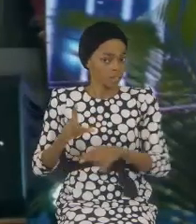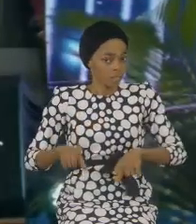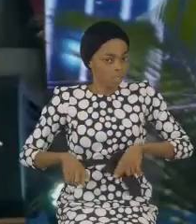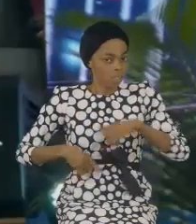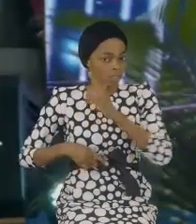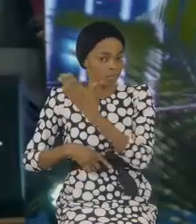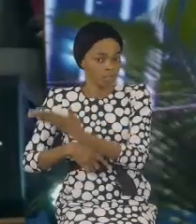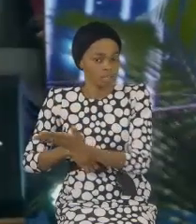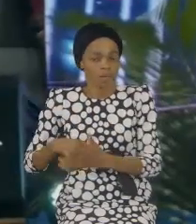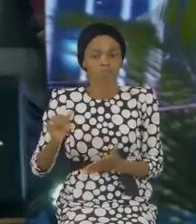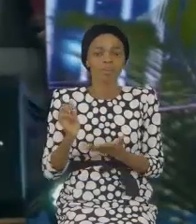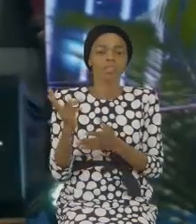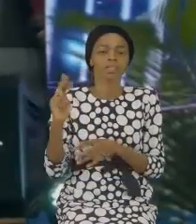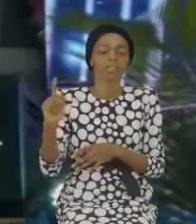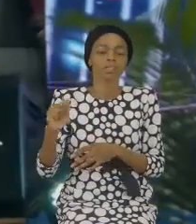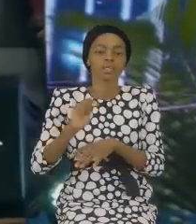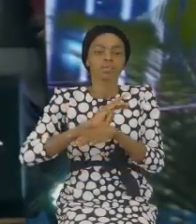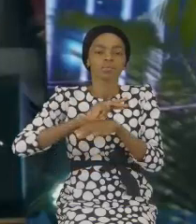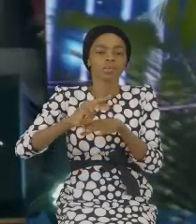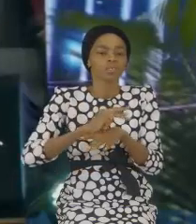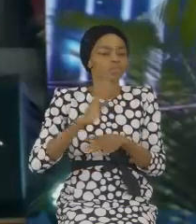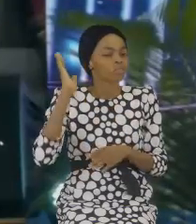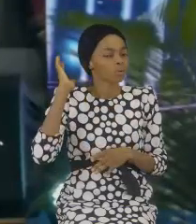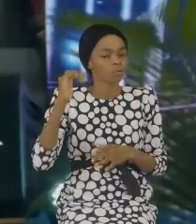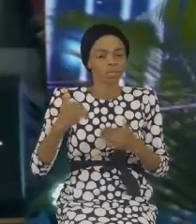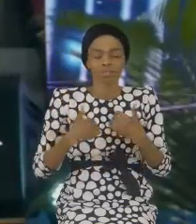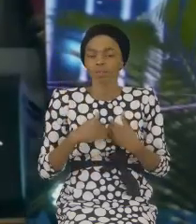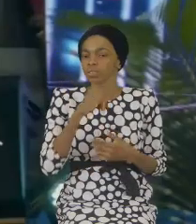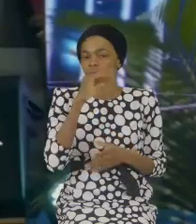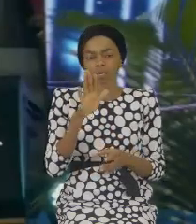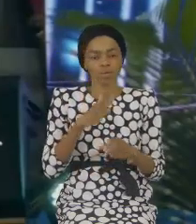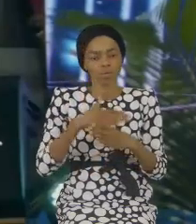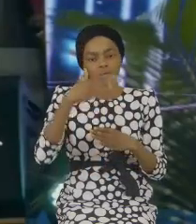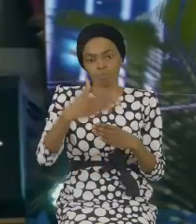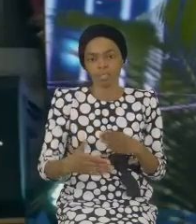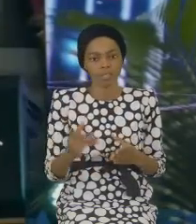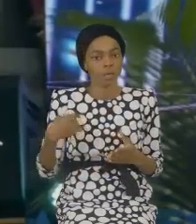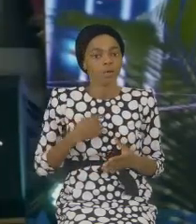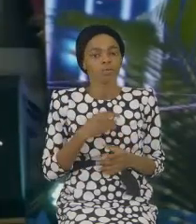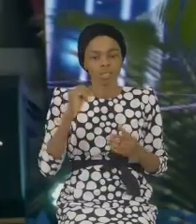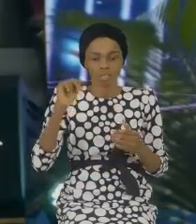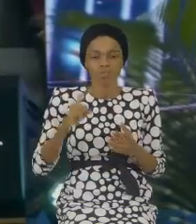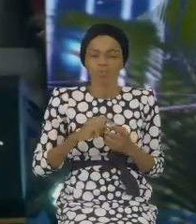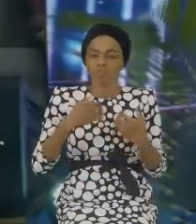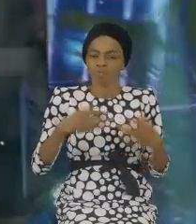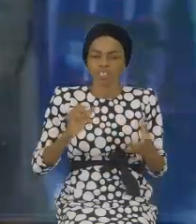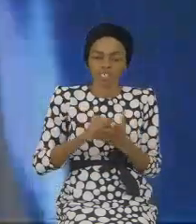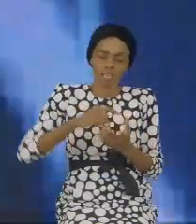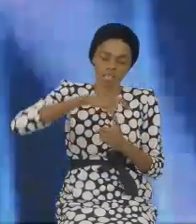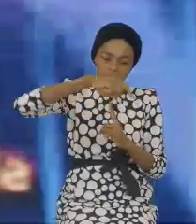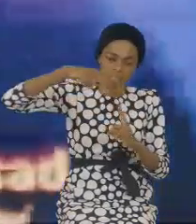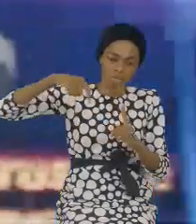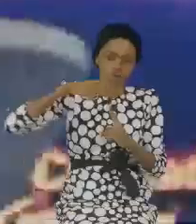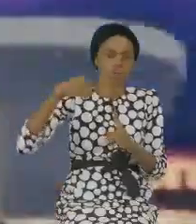there, the ministry would not have been completed. We need to finish that circle, and we need to complete